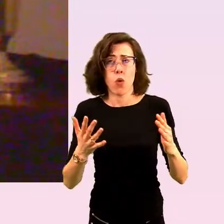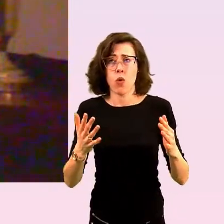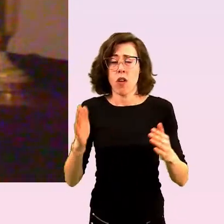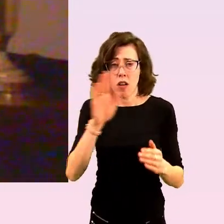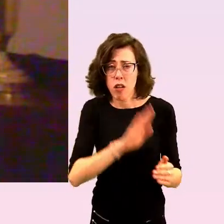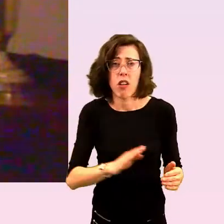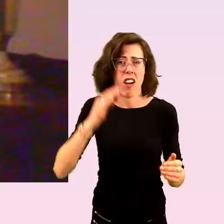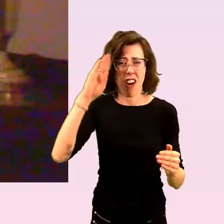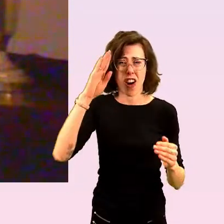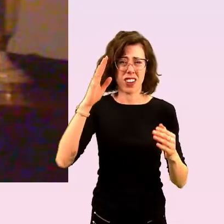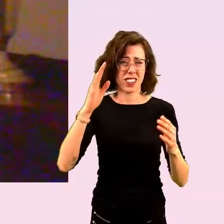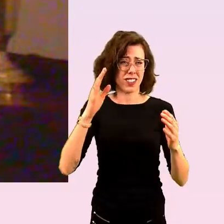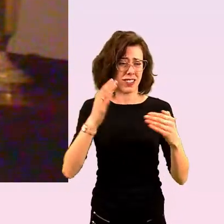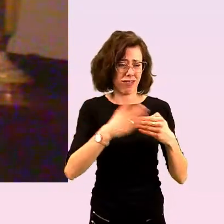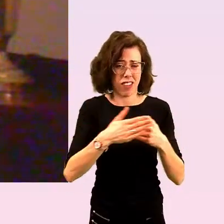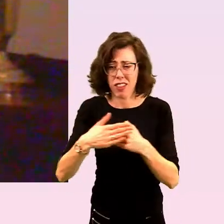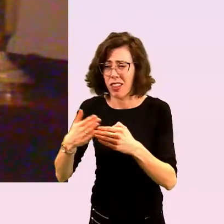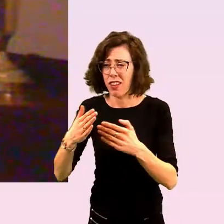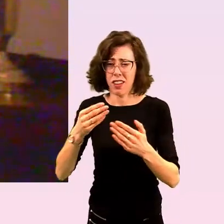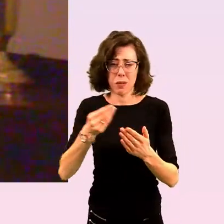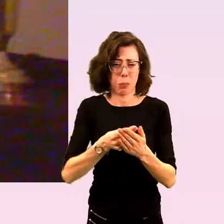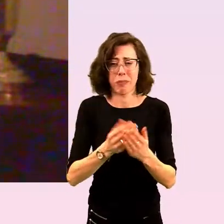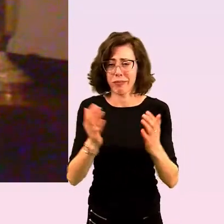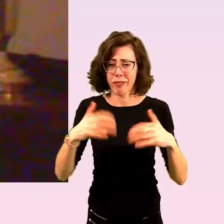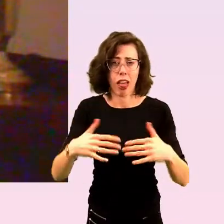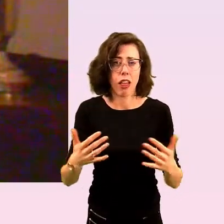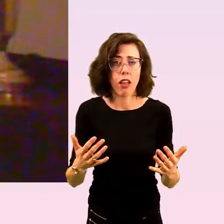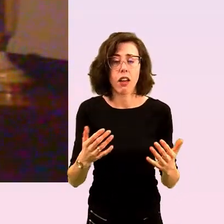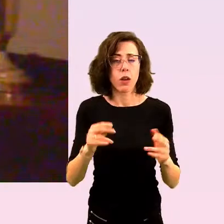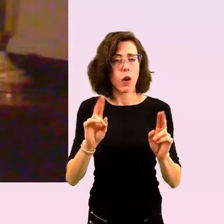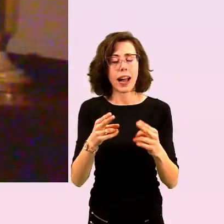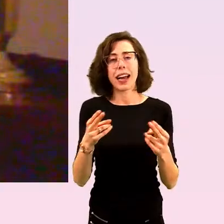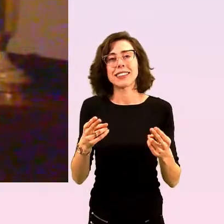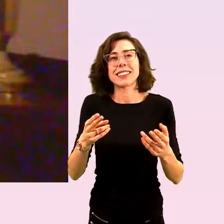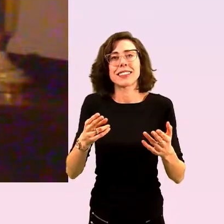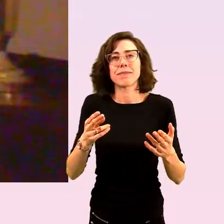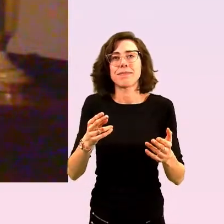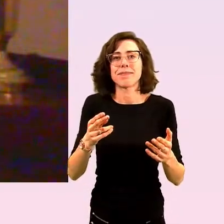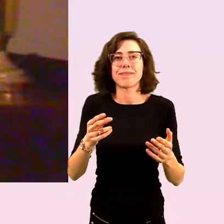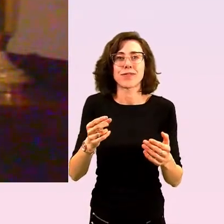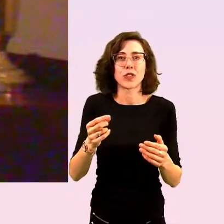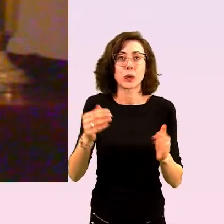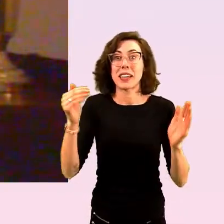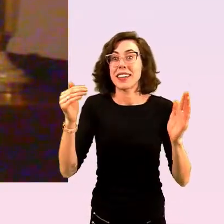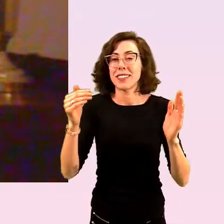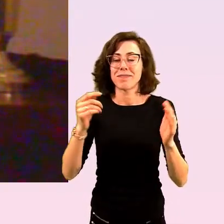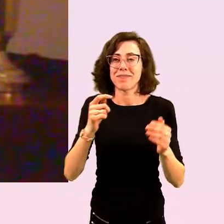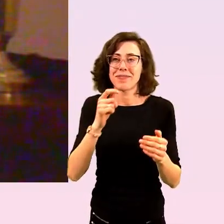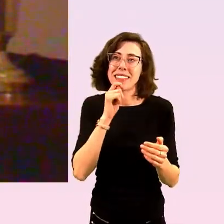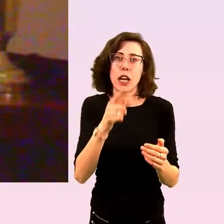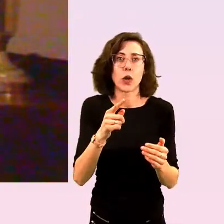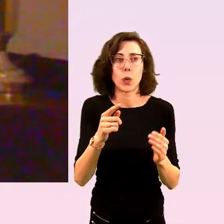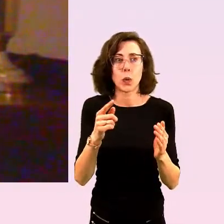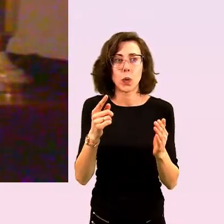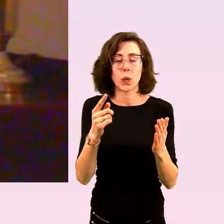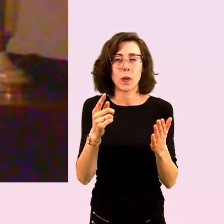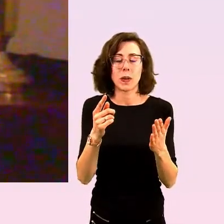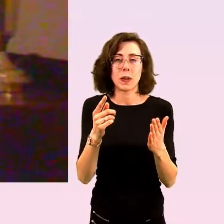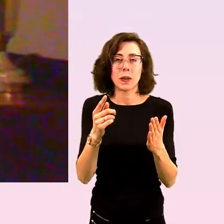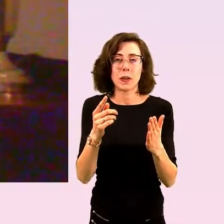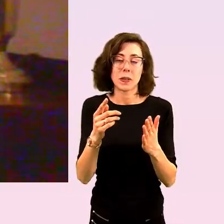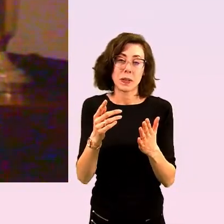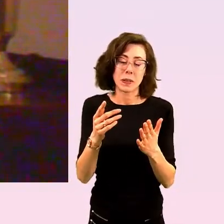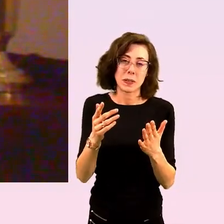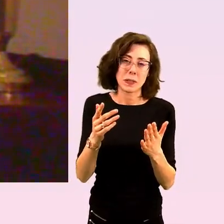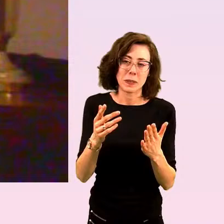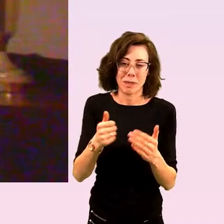country. And, you know, I can't give you a definitive answer as to, you know, well, we do see a set of people in this occupation who are moving,